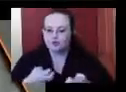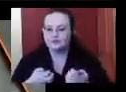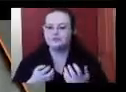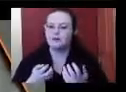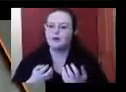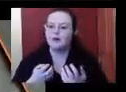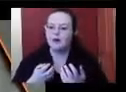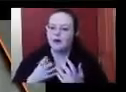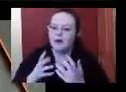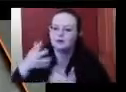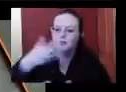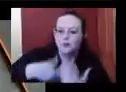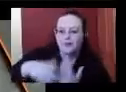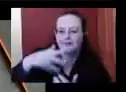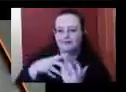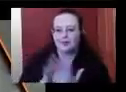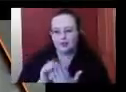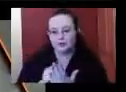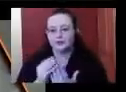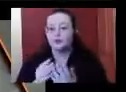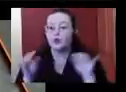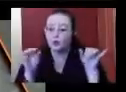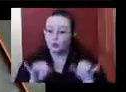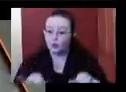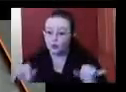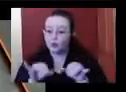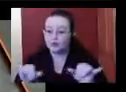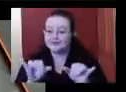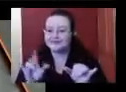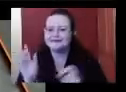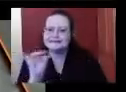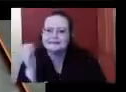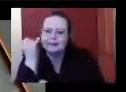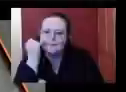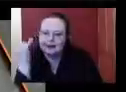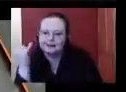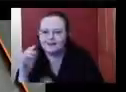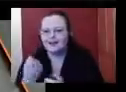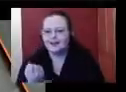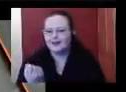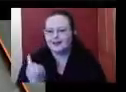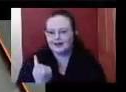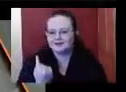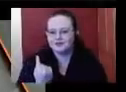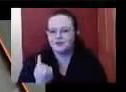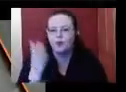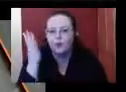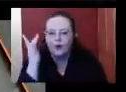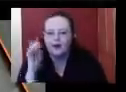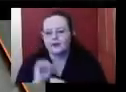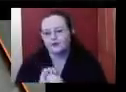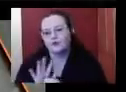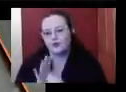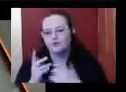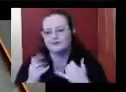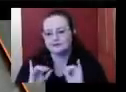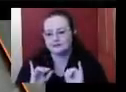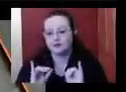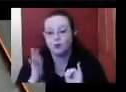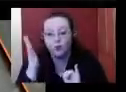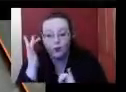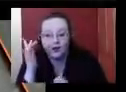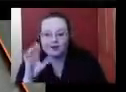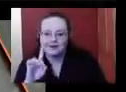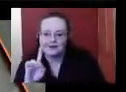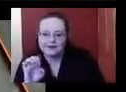This school year, our routines will look similar to last year because the threat of COVID-19 remains, and in particular, the Delta variant